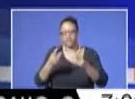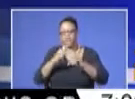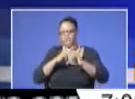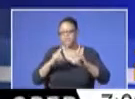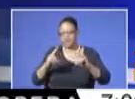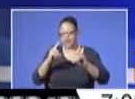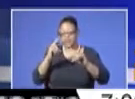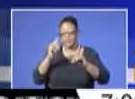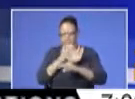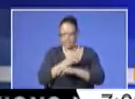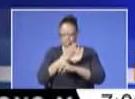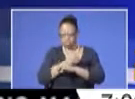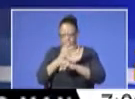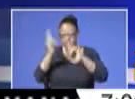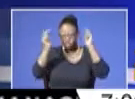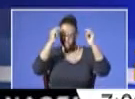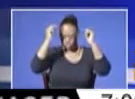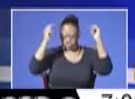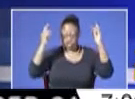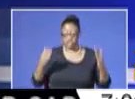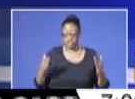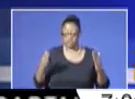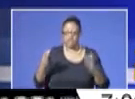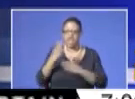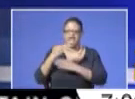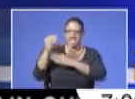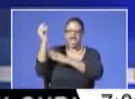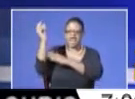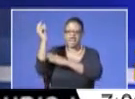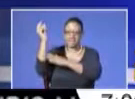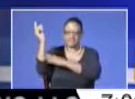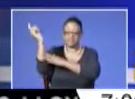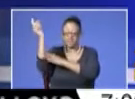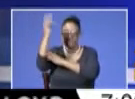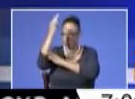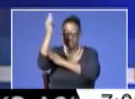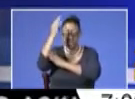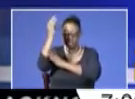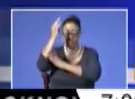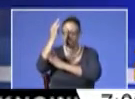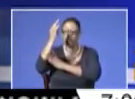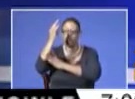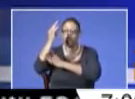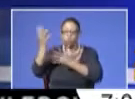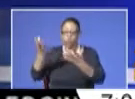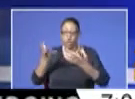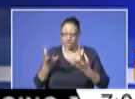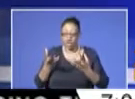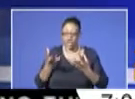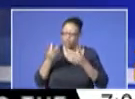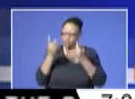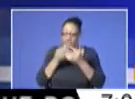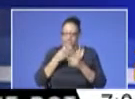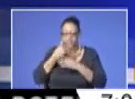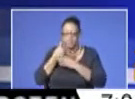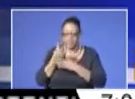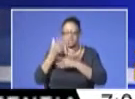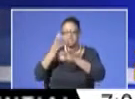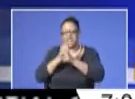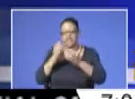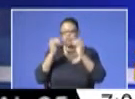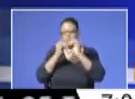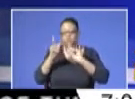the Ministry of Tourism and Aviation fine-tuning every detail to ensure that tourists returning to our shores during the